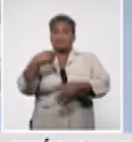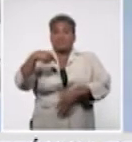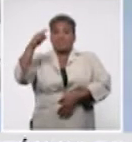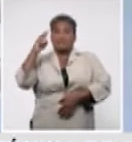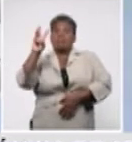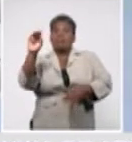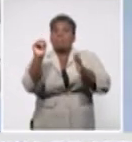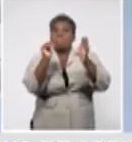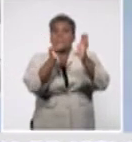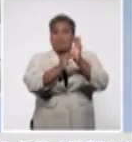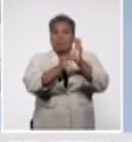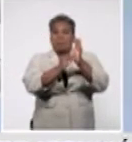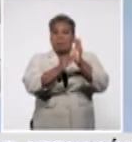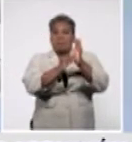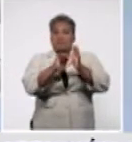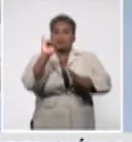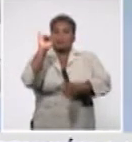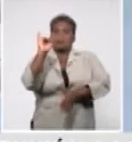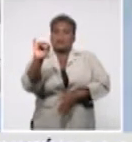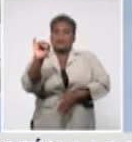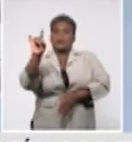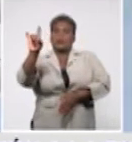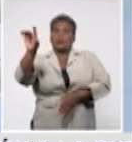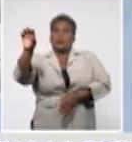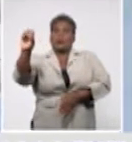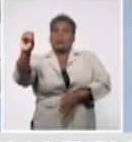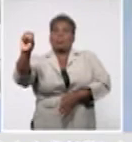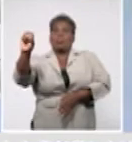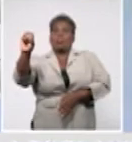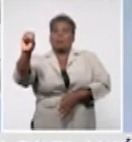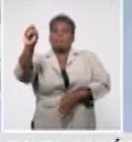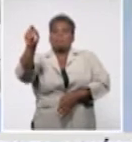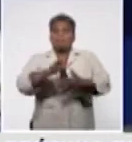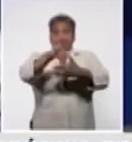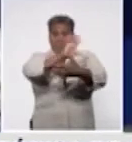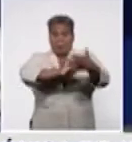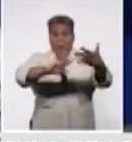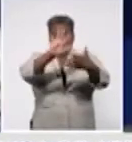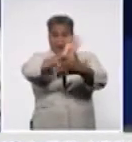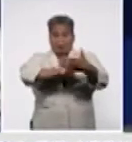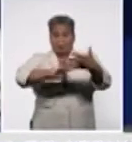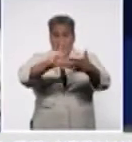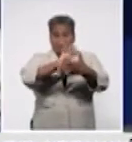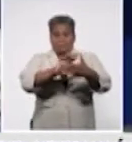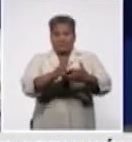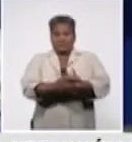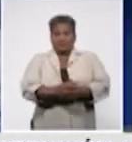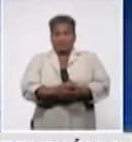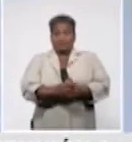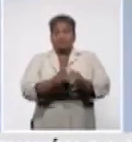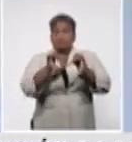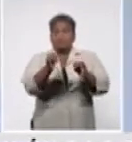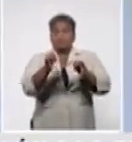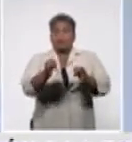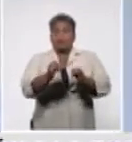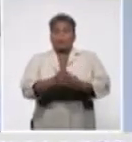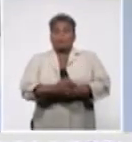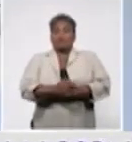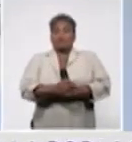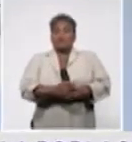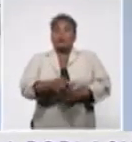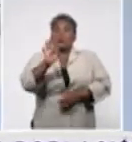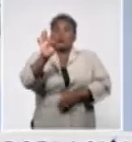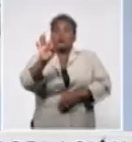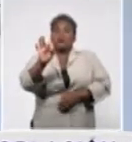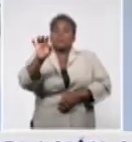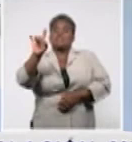846,848 fatalities, and a mortality rate of 3.35%. The region of the Americas, the epicenter